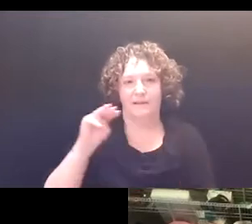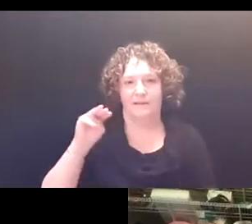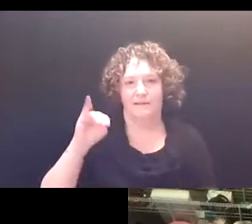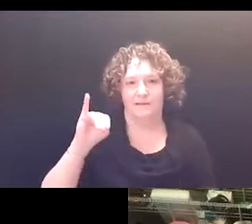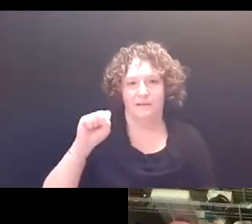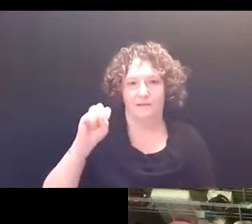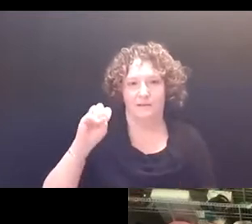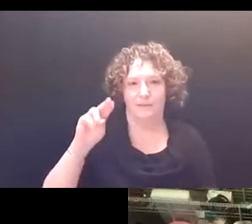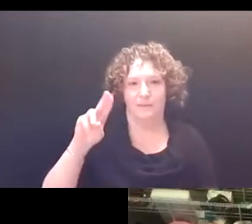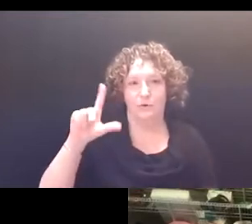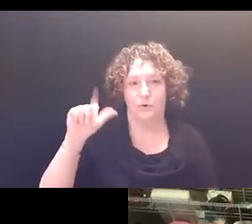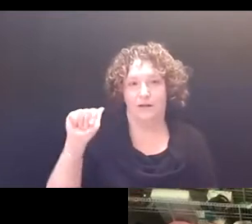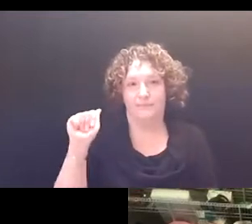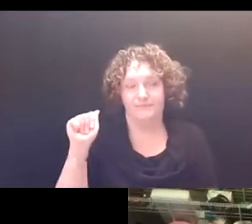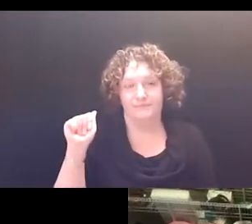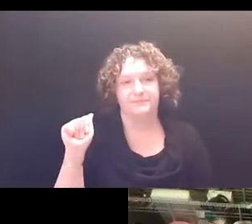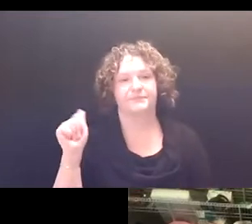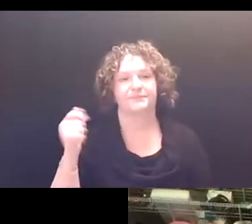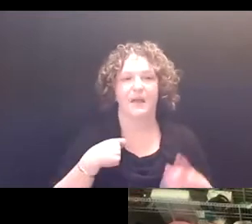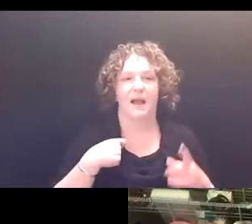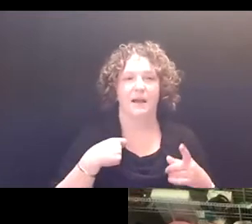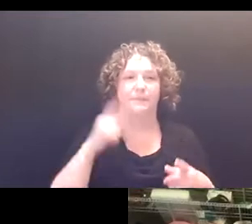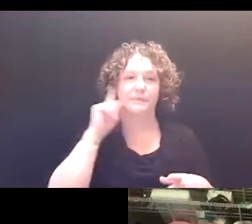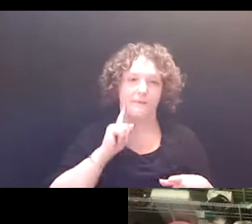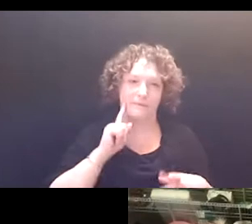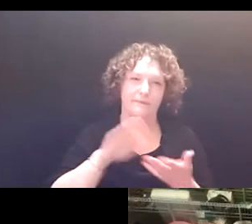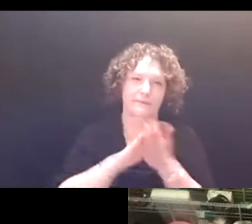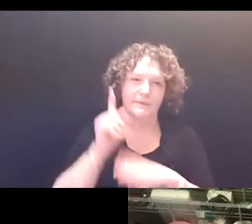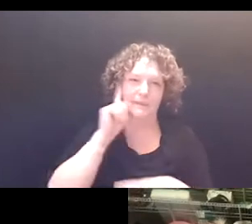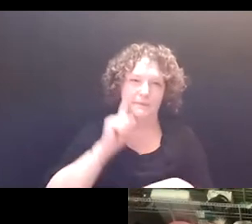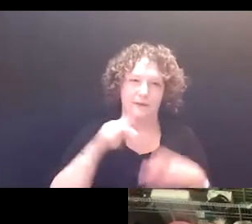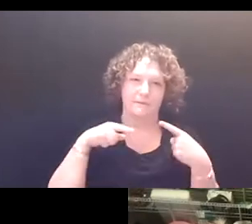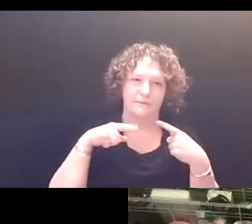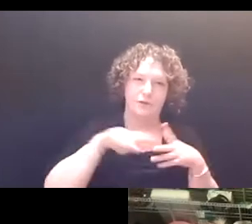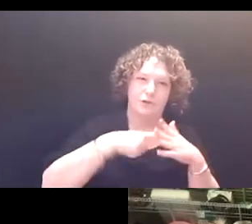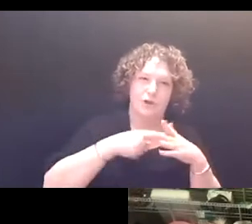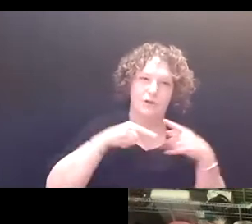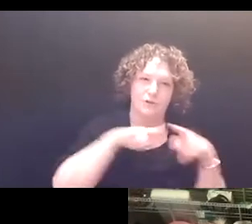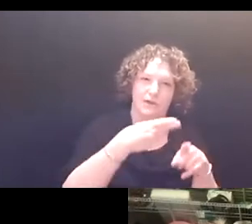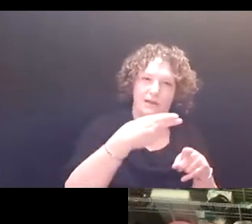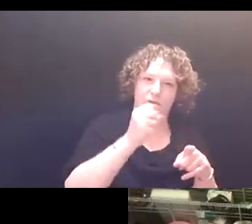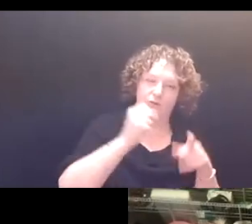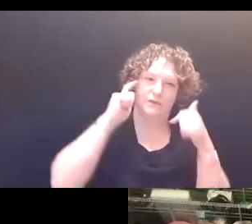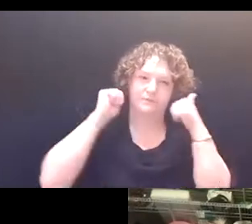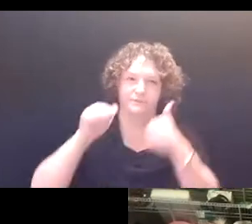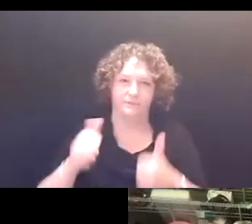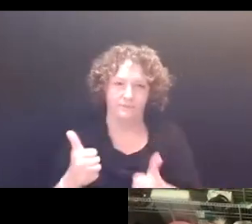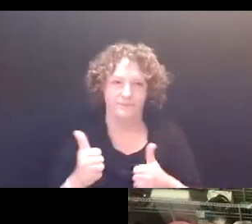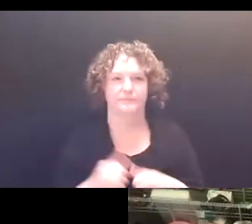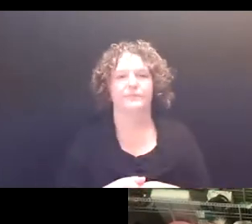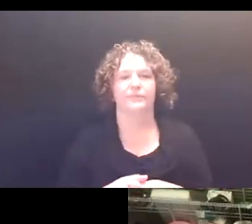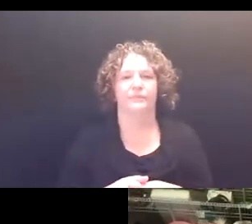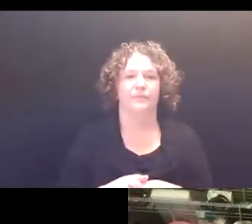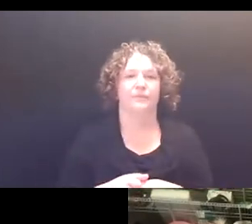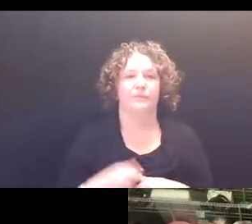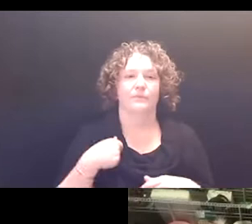name. I live in Missoula. I am deaf or became deaf during